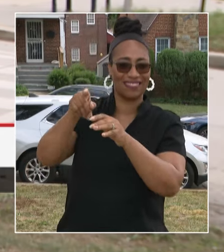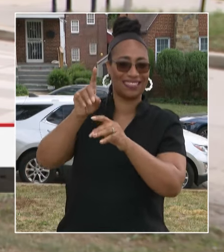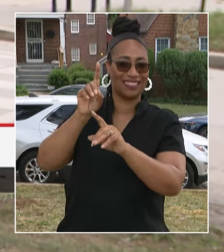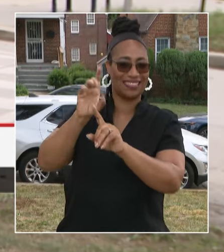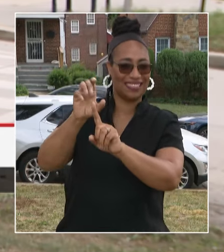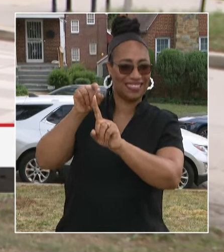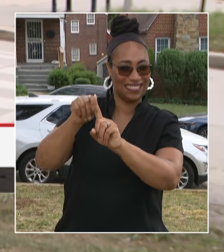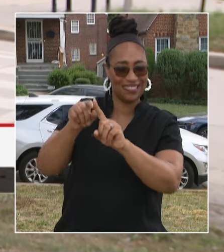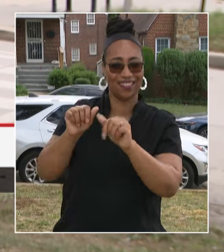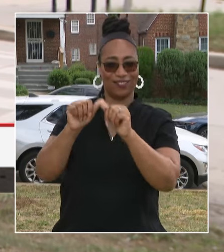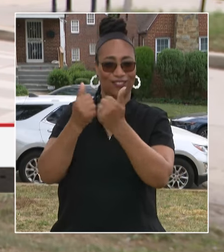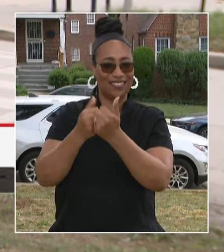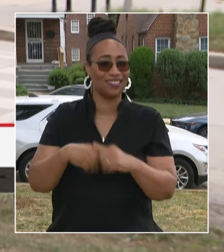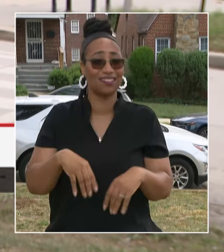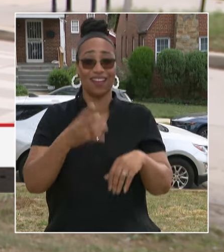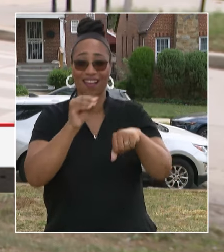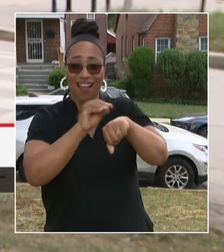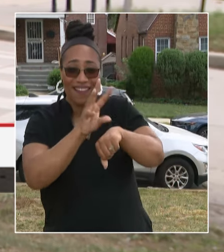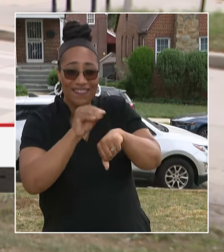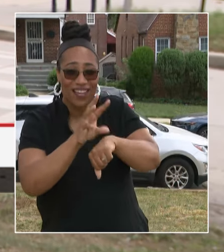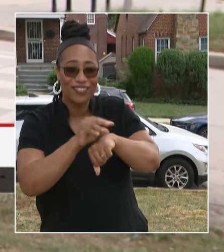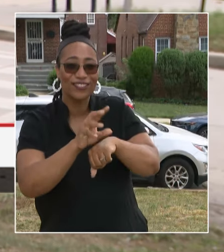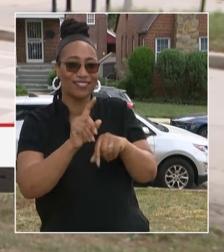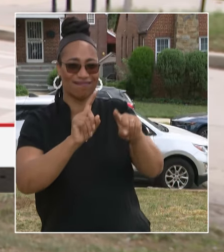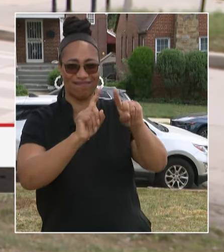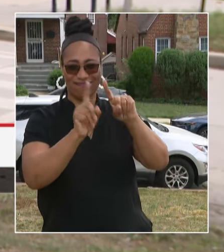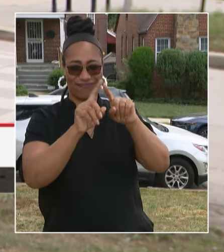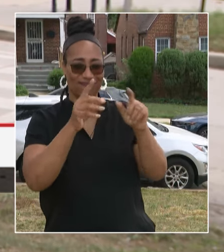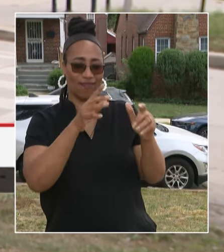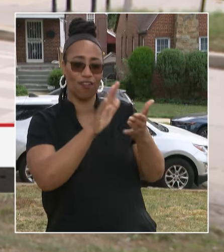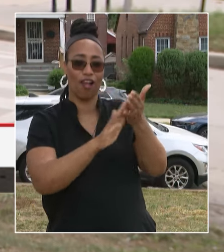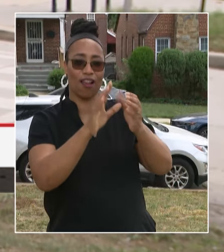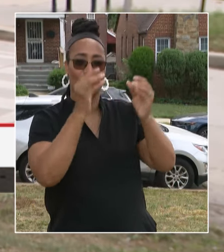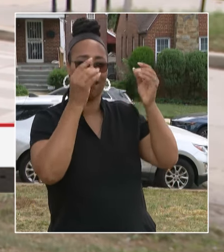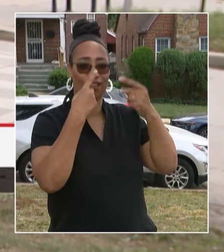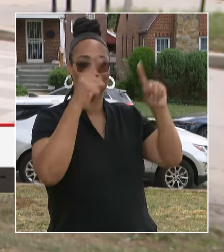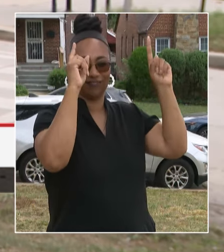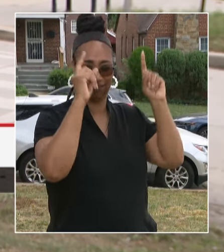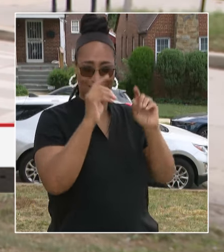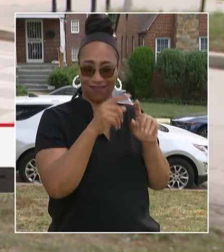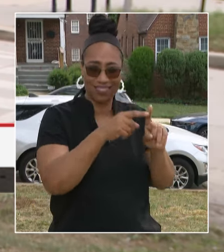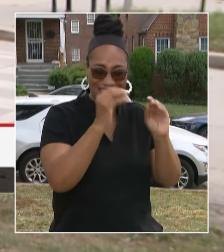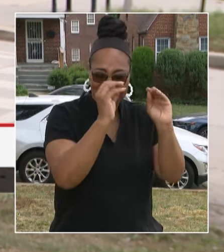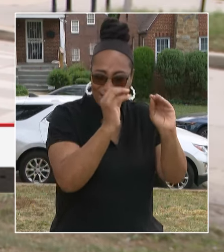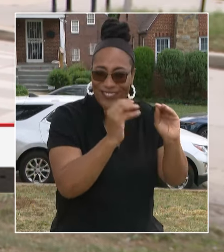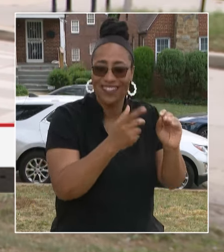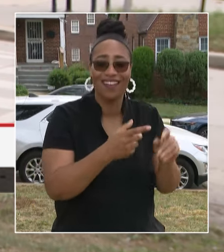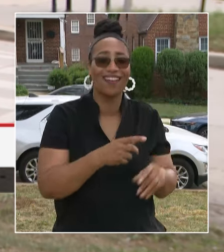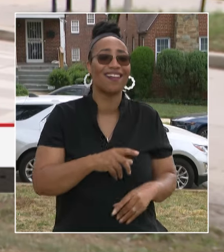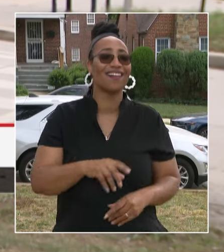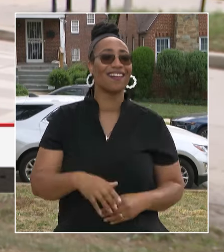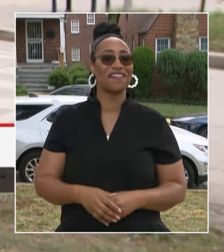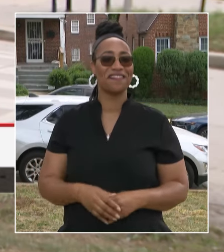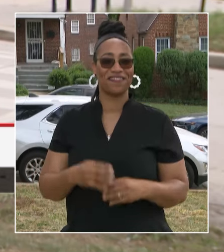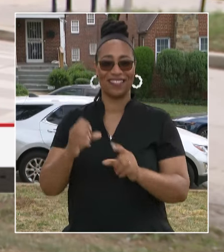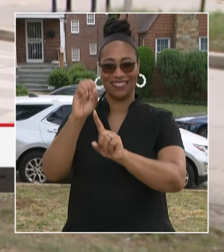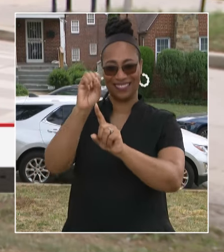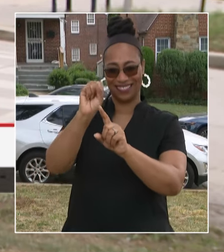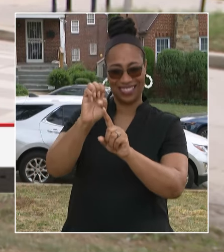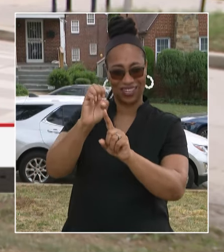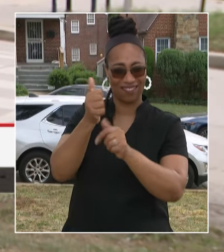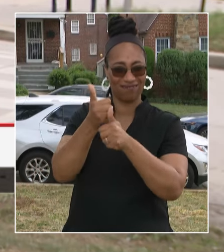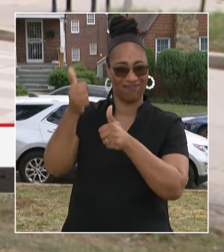College Achievement Module Program at the District of Columbia Teachers College, secretary of the Fort Lincoln Advisory Committee, and chair of the Fort